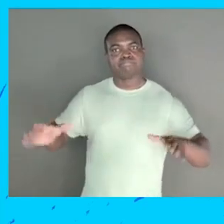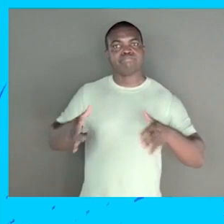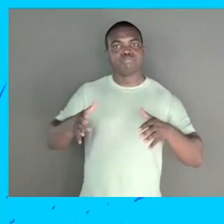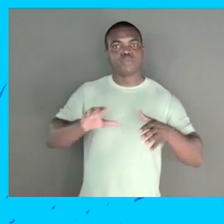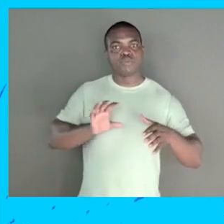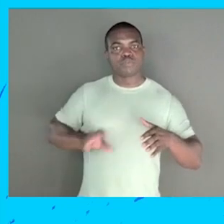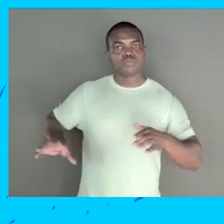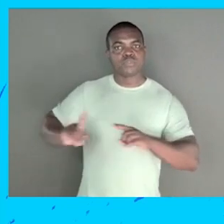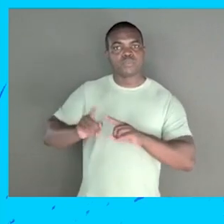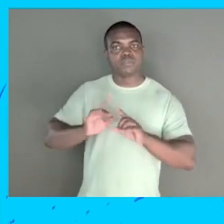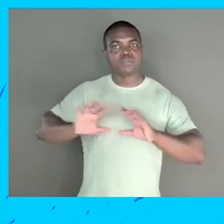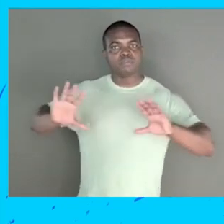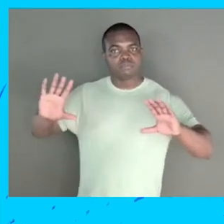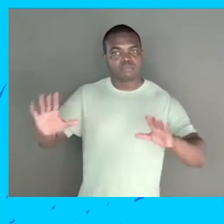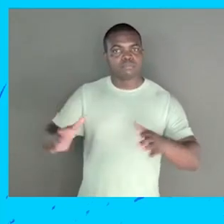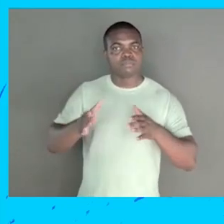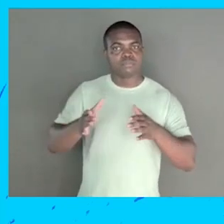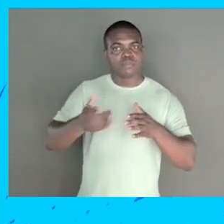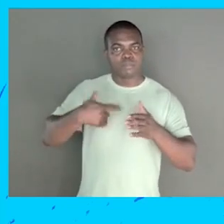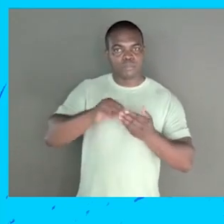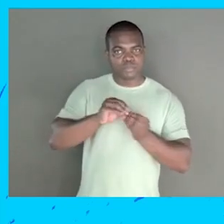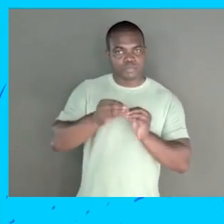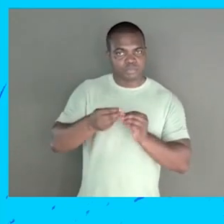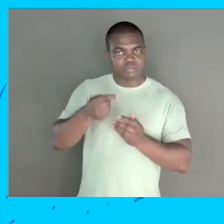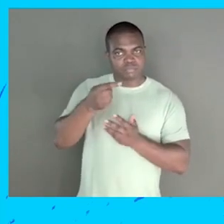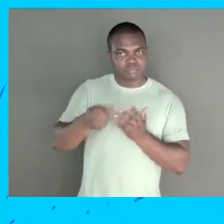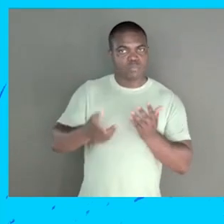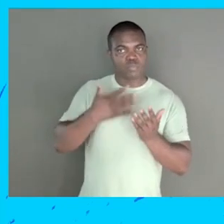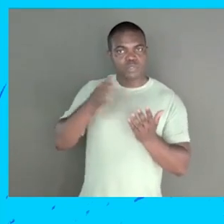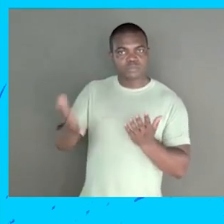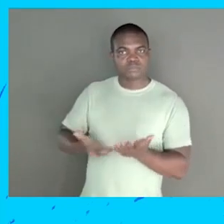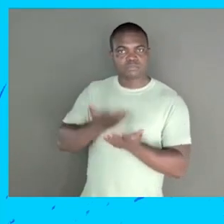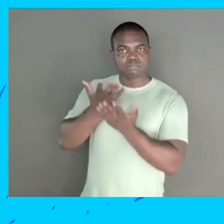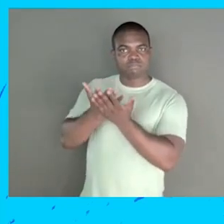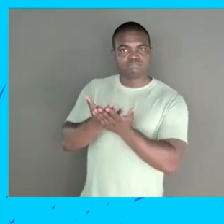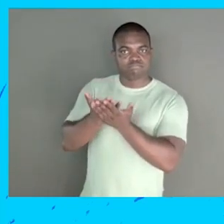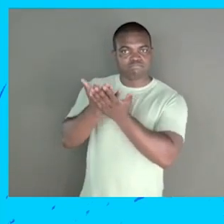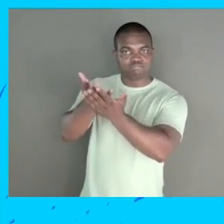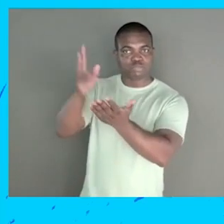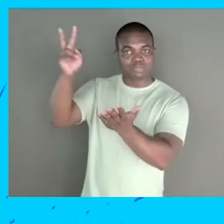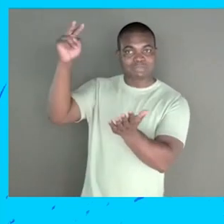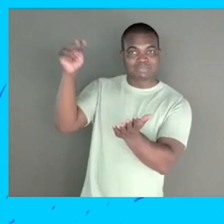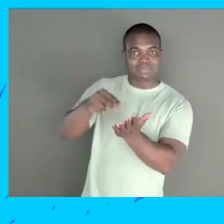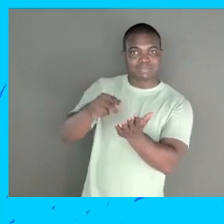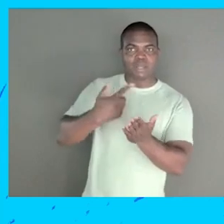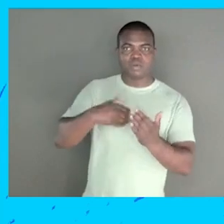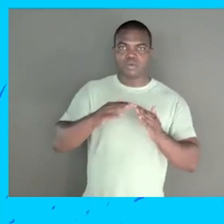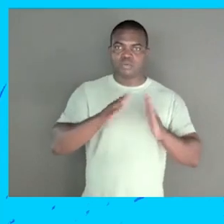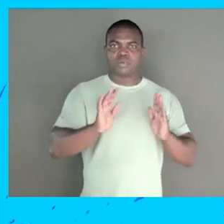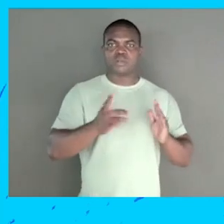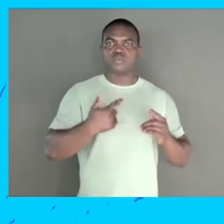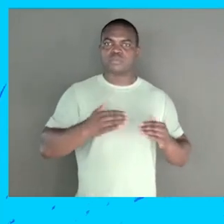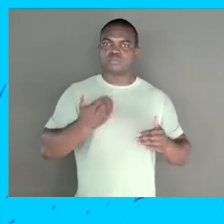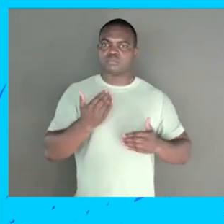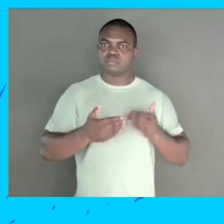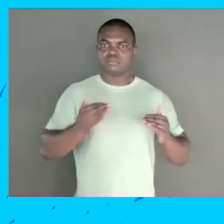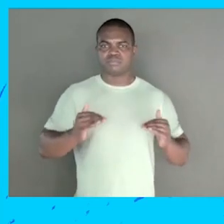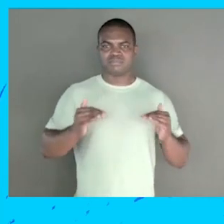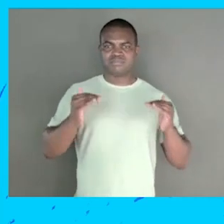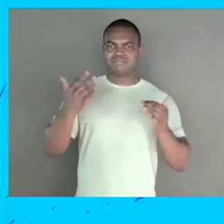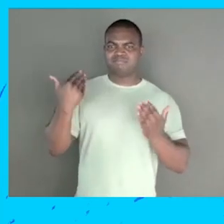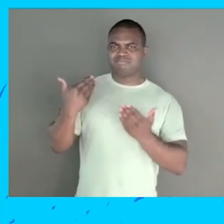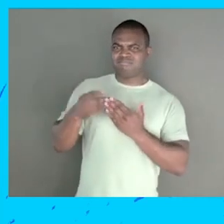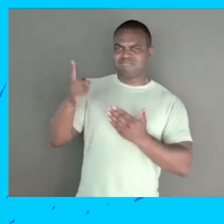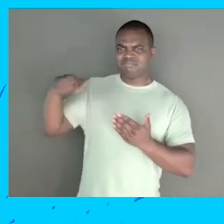the light. You have made our homes the shadow for far too long, and now it is time for us